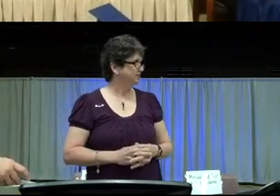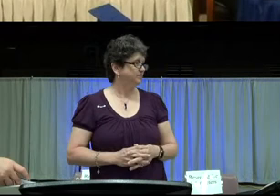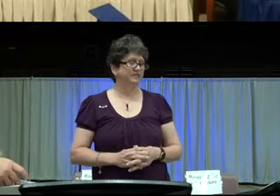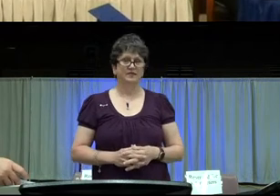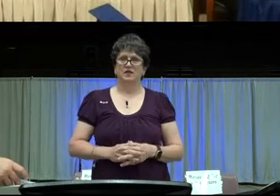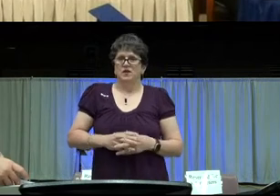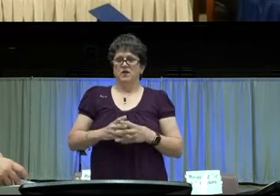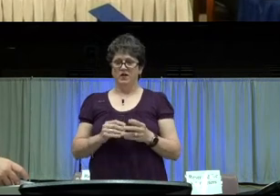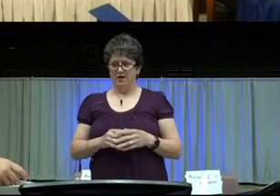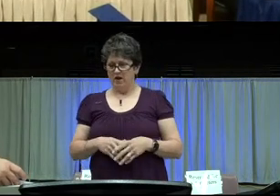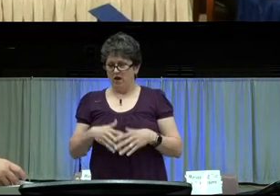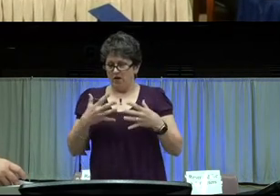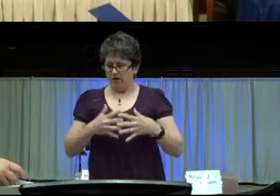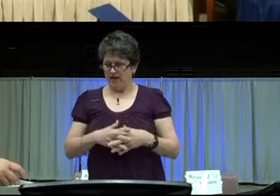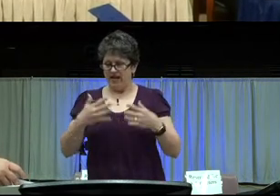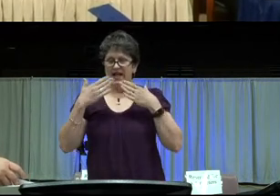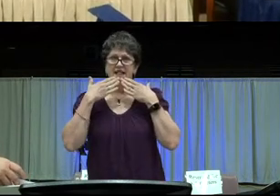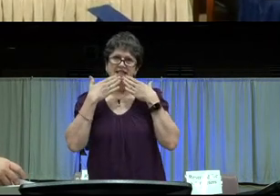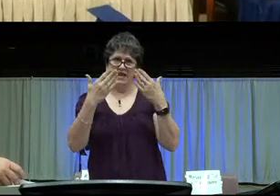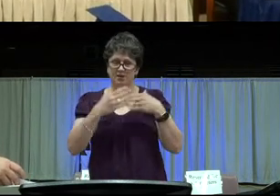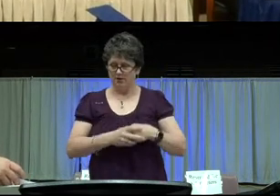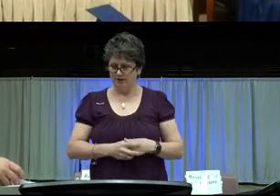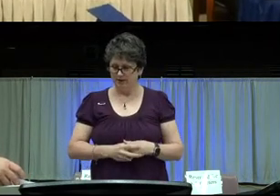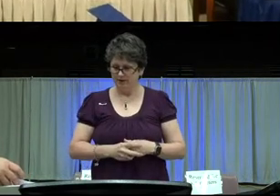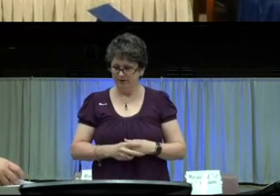Oh boy. All right. Thank you, Dean.